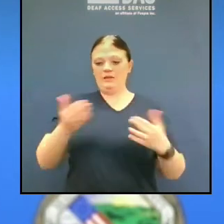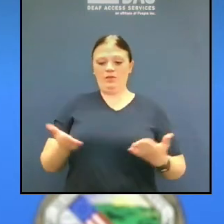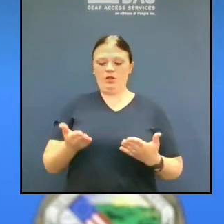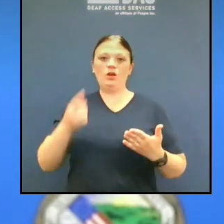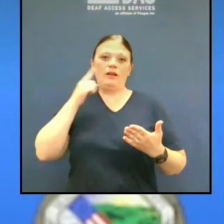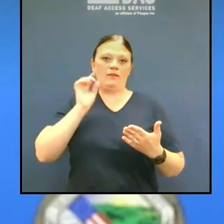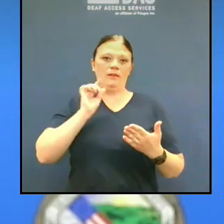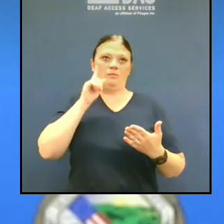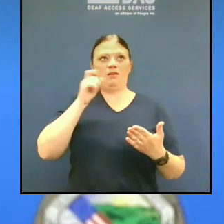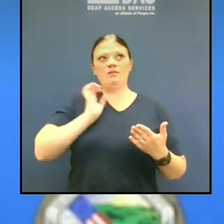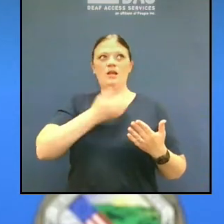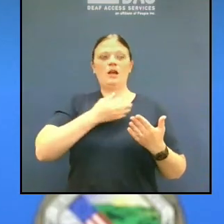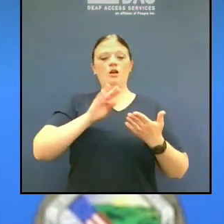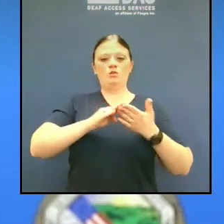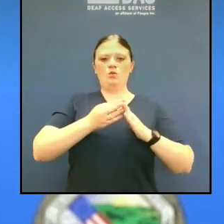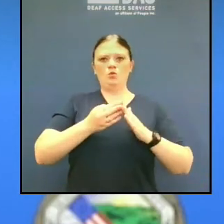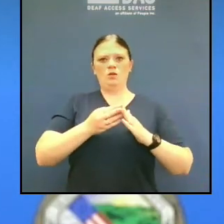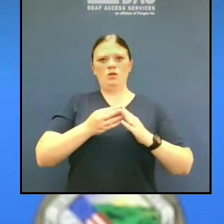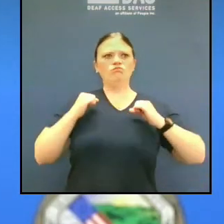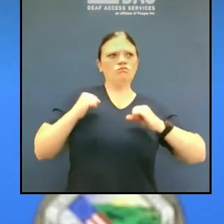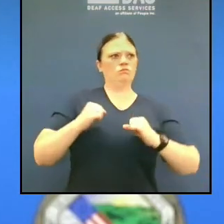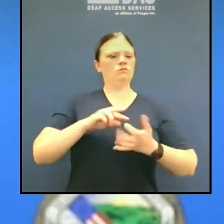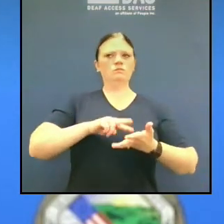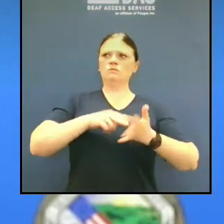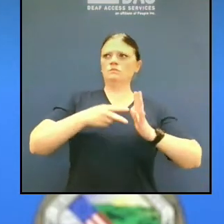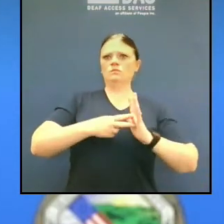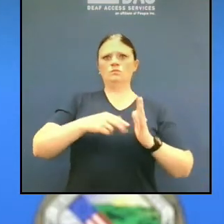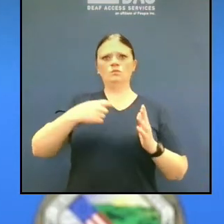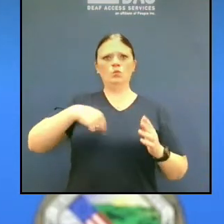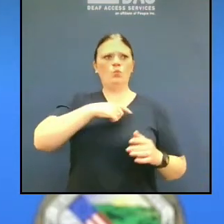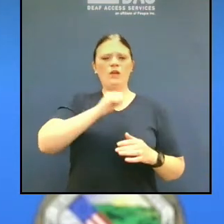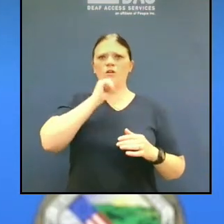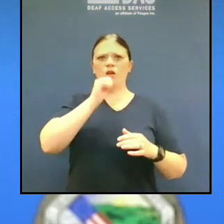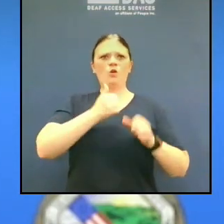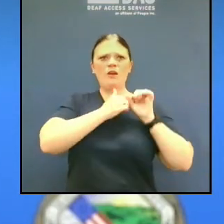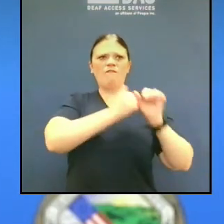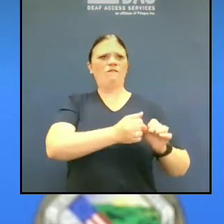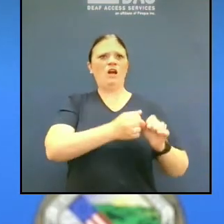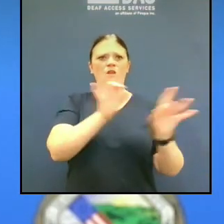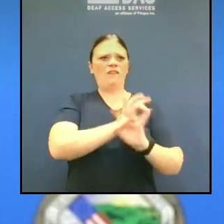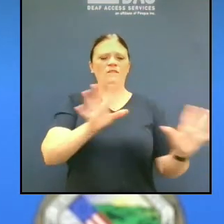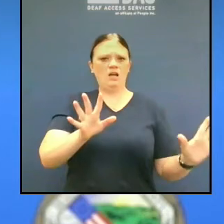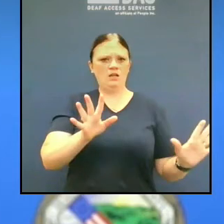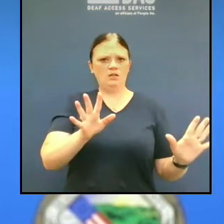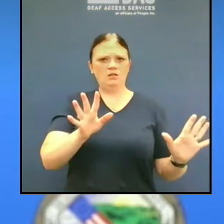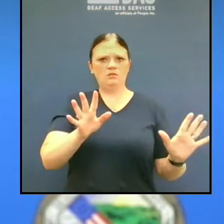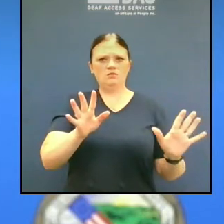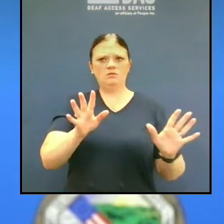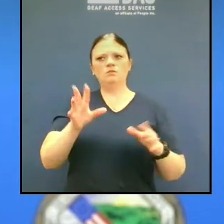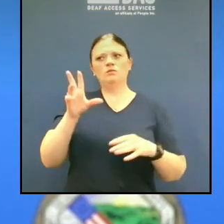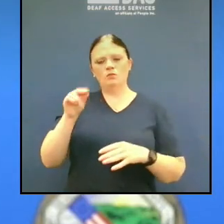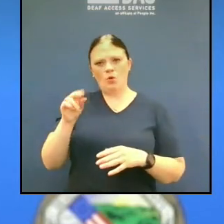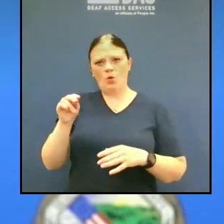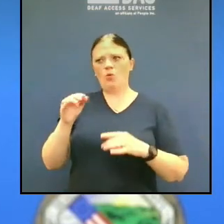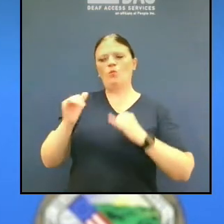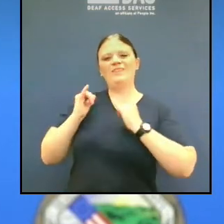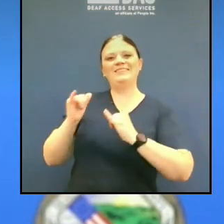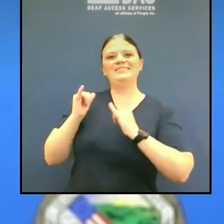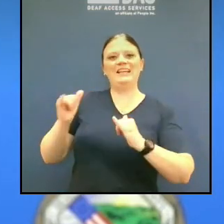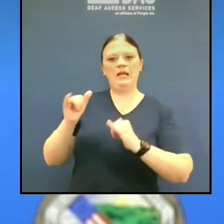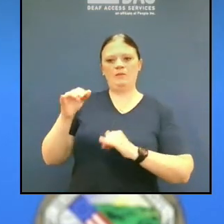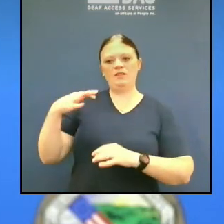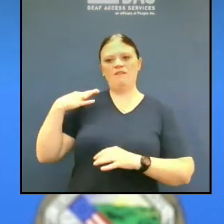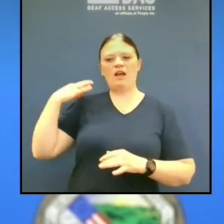community standing up and saying we're not going to be defined by the violence, we're going to be defined by the individuals who helped clean up the mess that